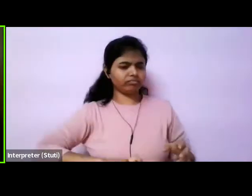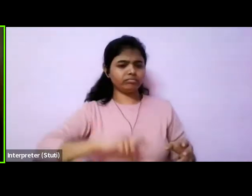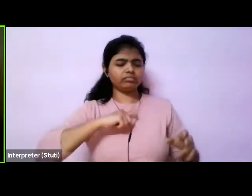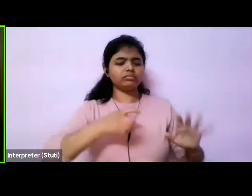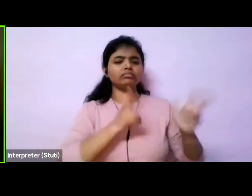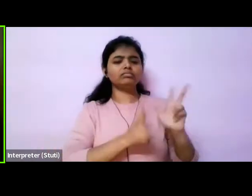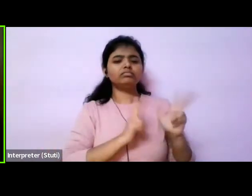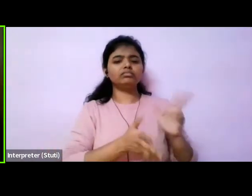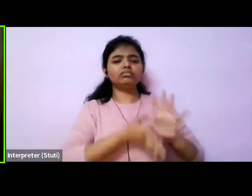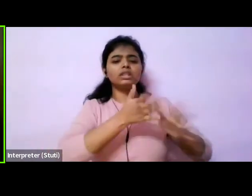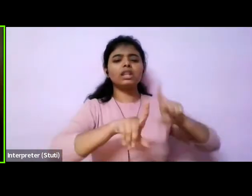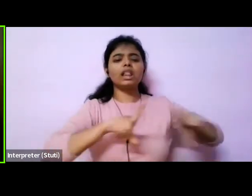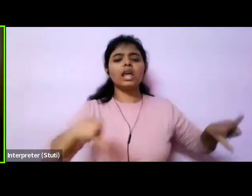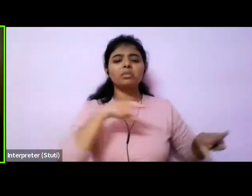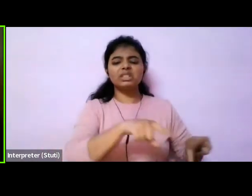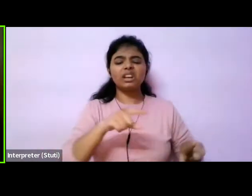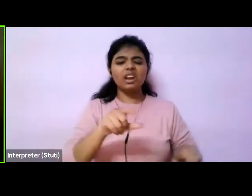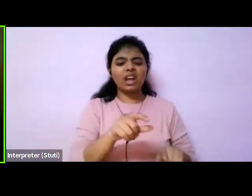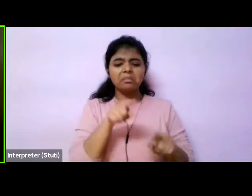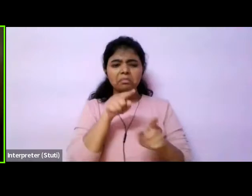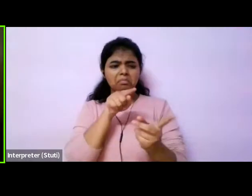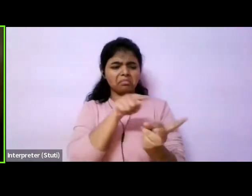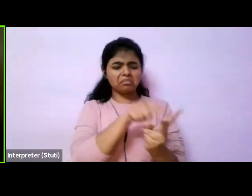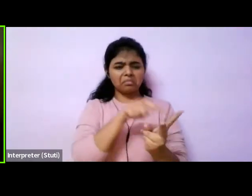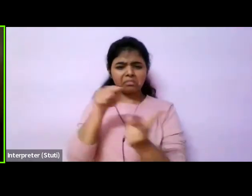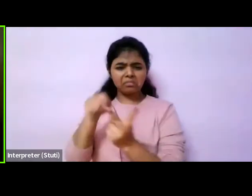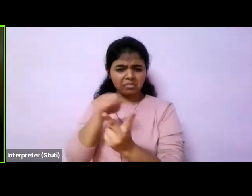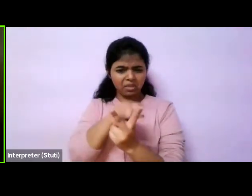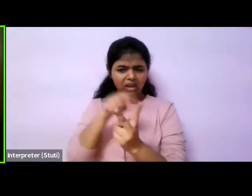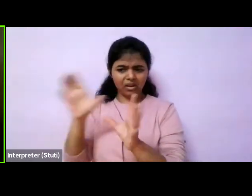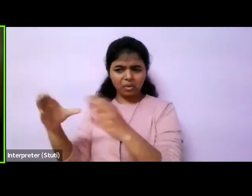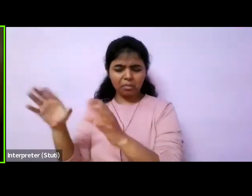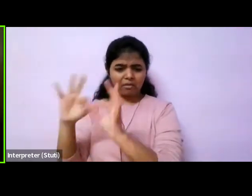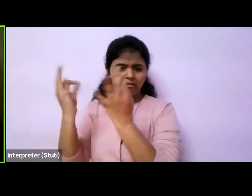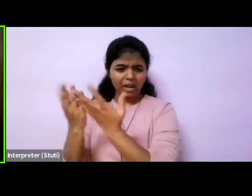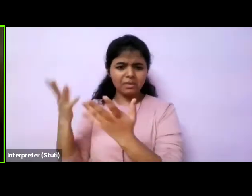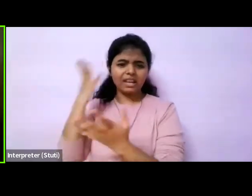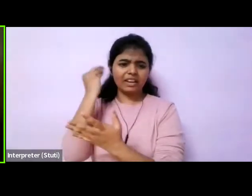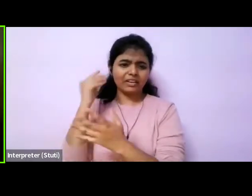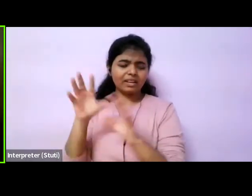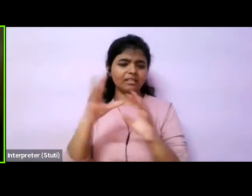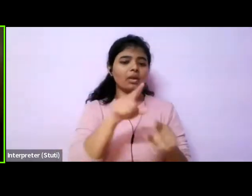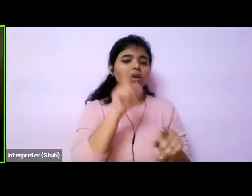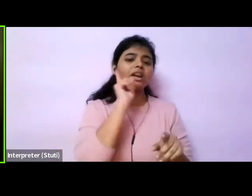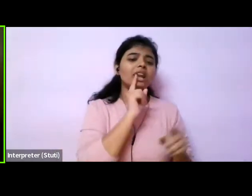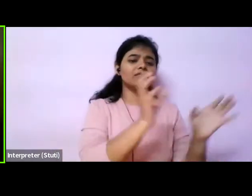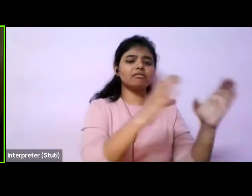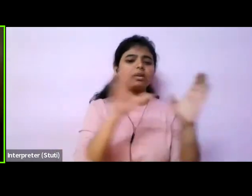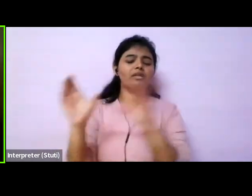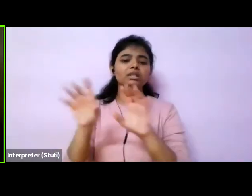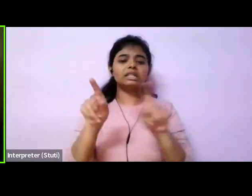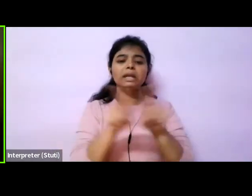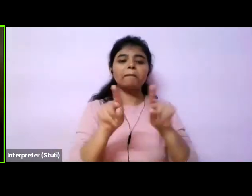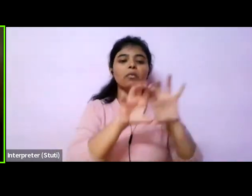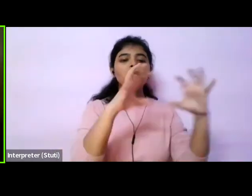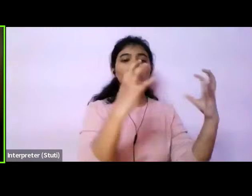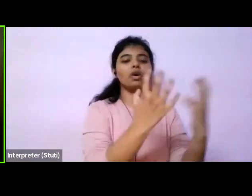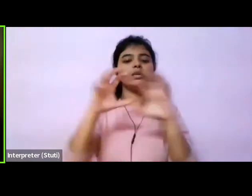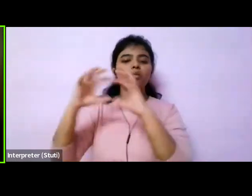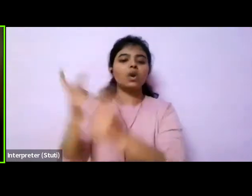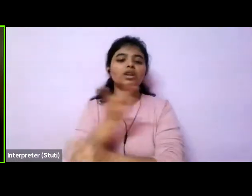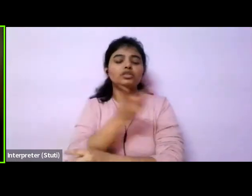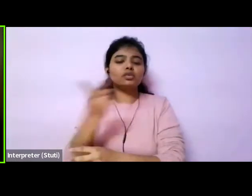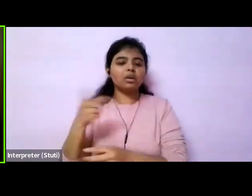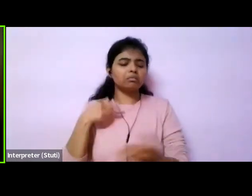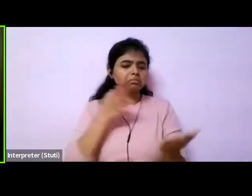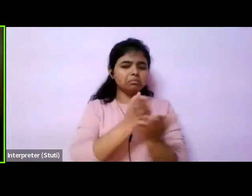traverse busy Delhi streets on a bicycle despite his family's protestations. Further, it provides him with employment